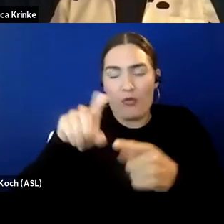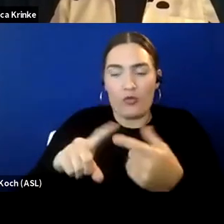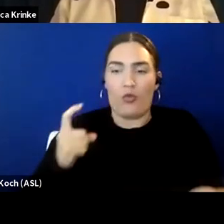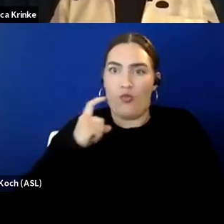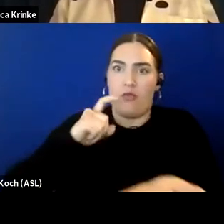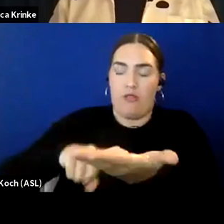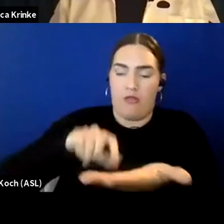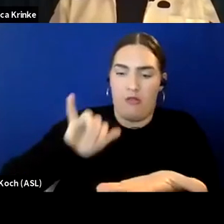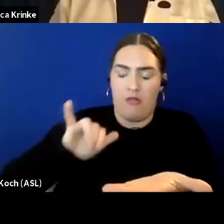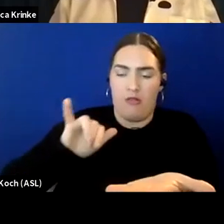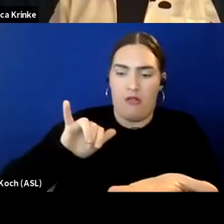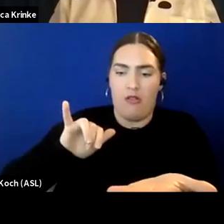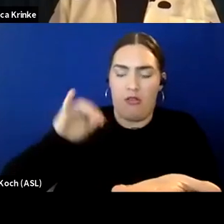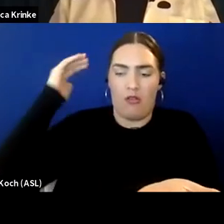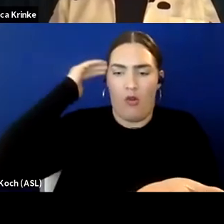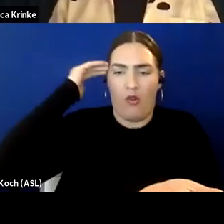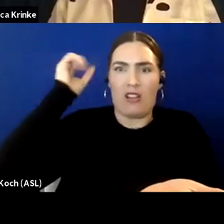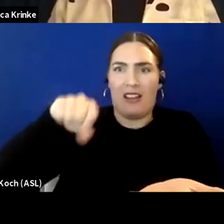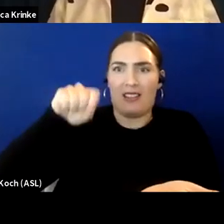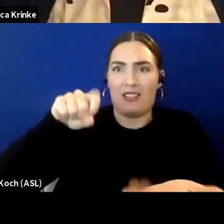merge with the music.